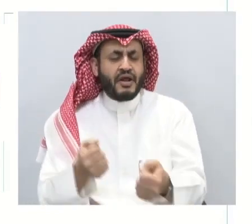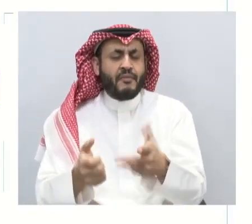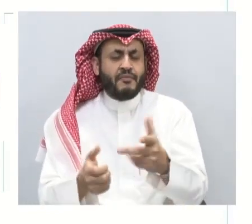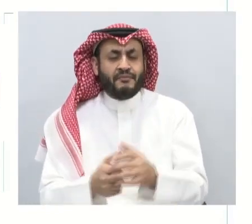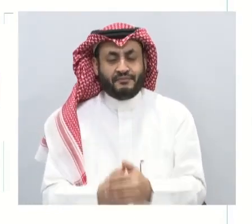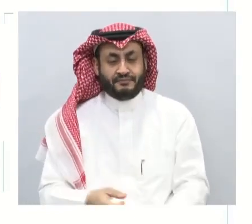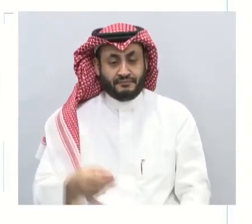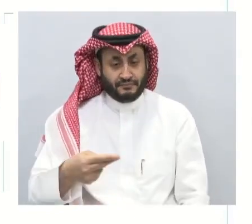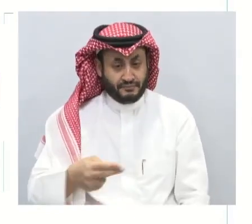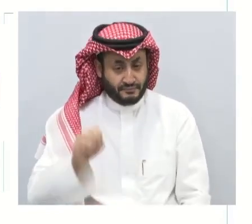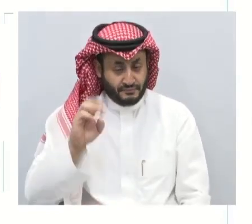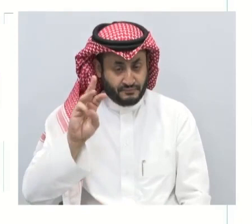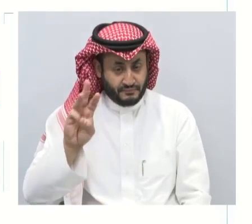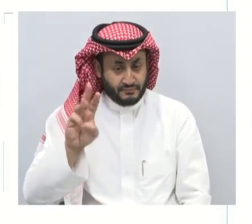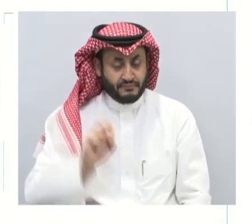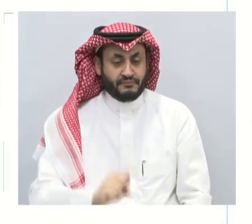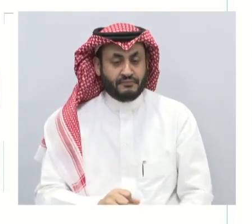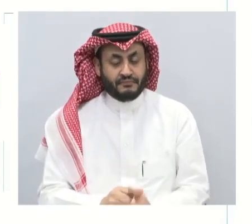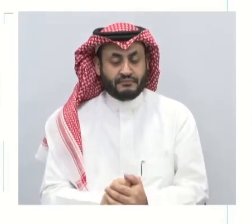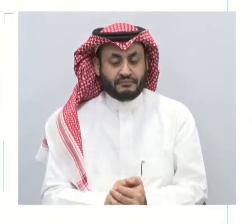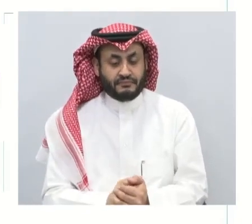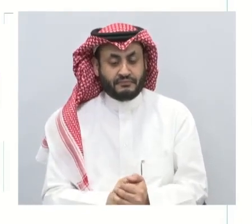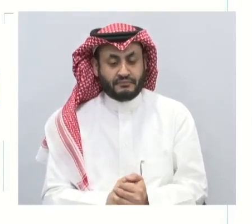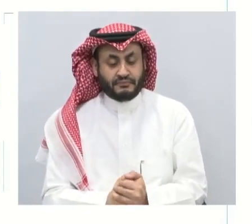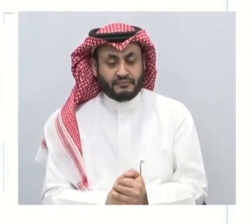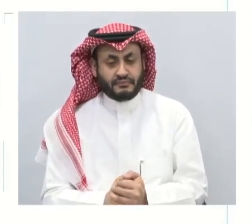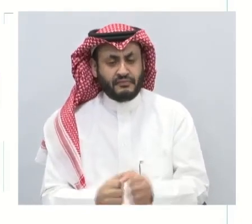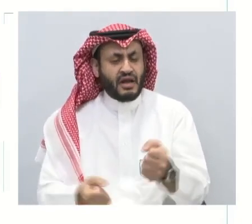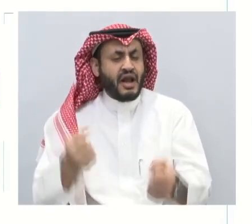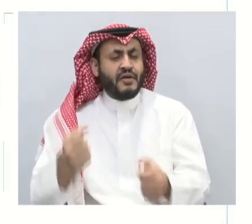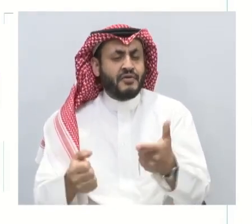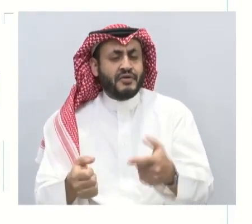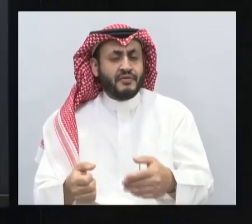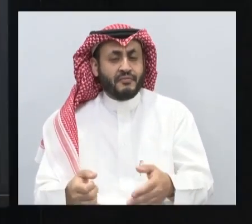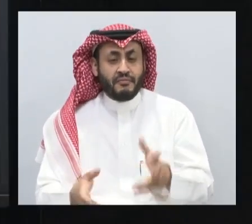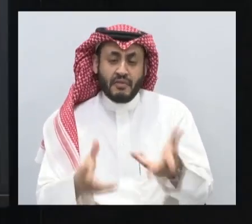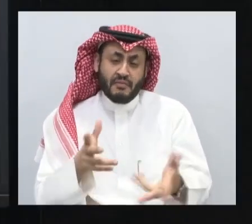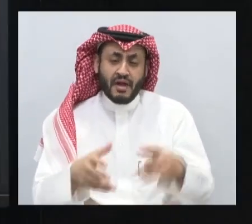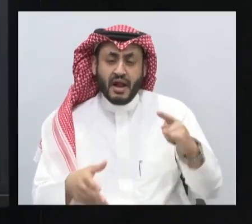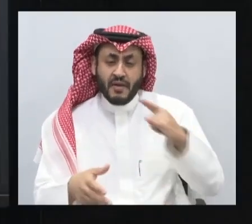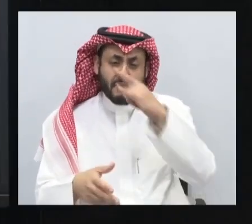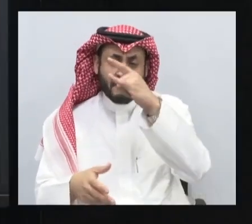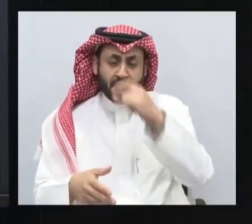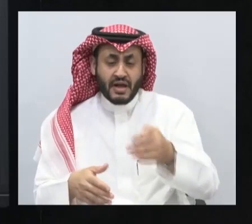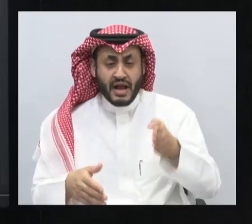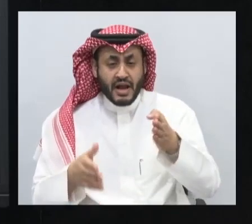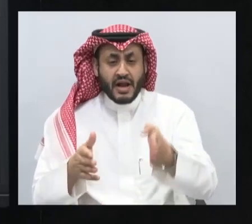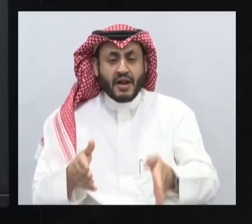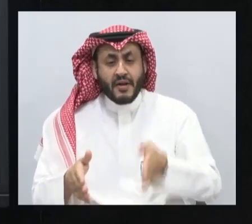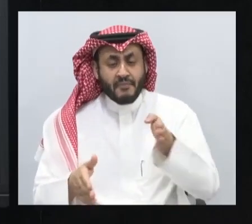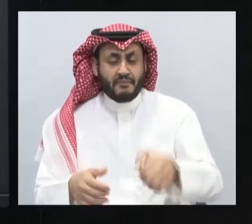next summer. How will you travel next summer? Here, how is asking about the means. Maybe I go by plane, maybe I go by